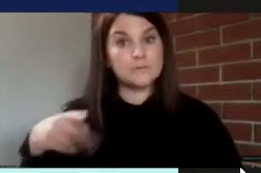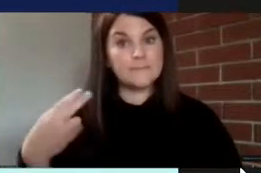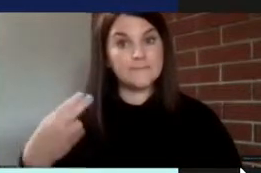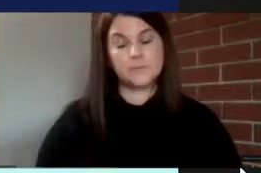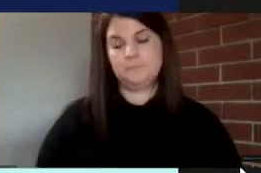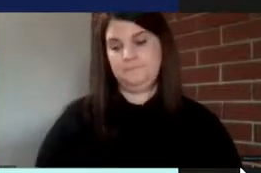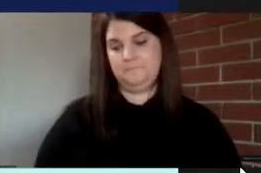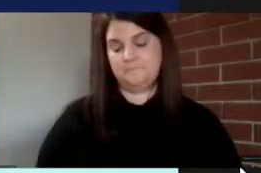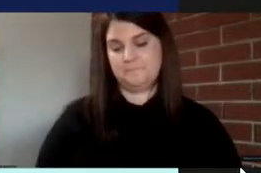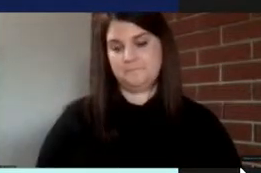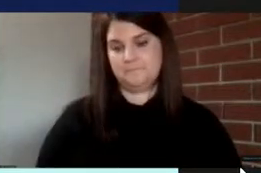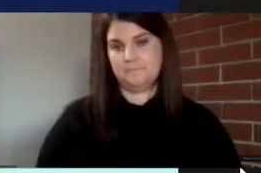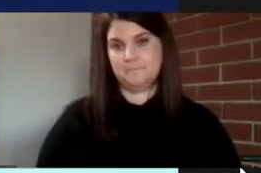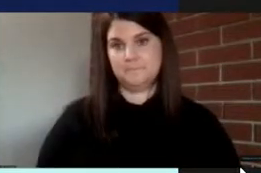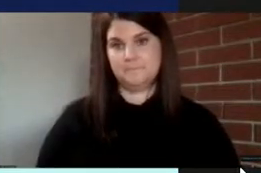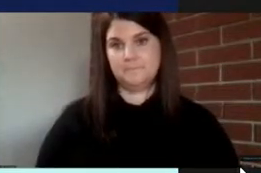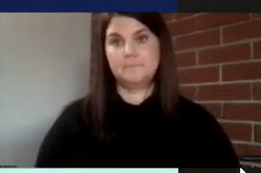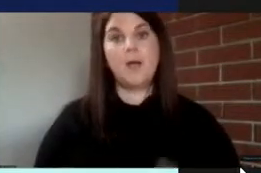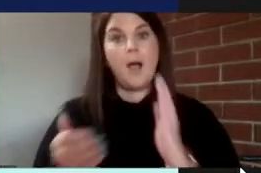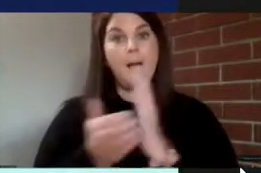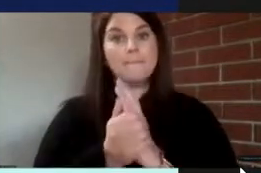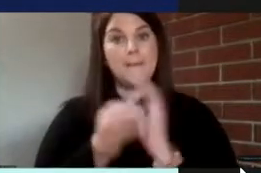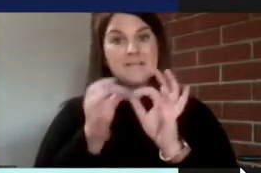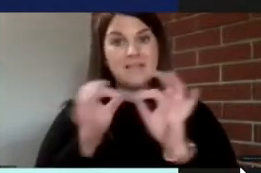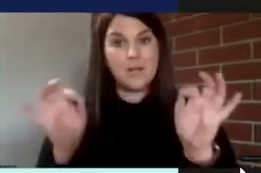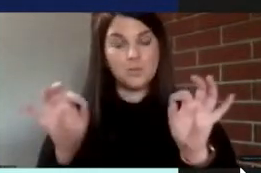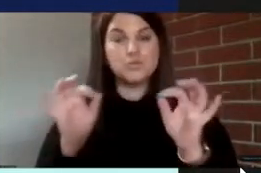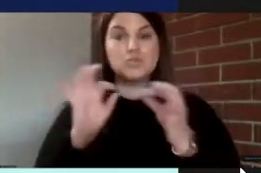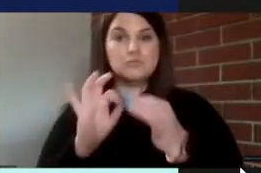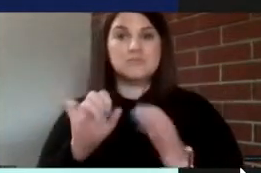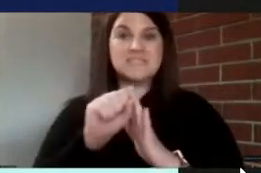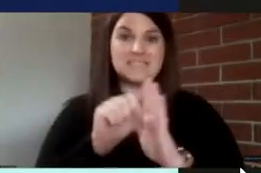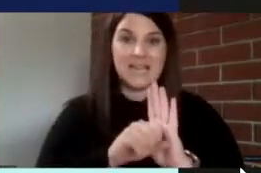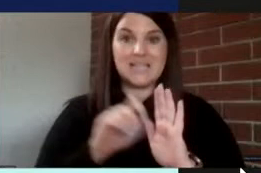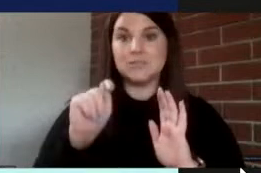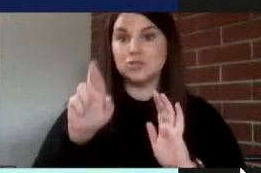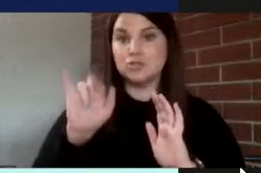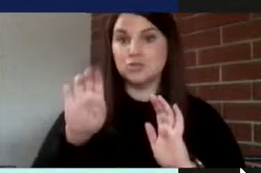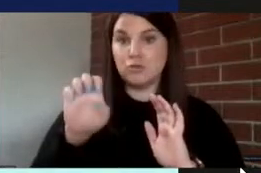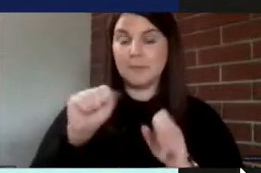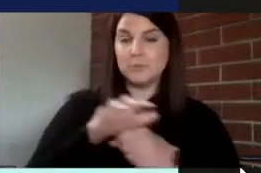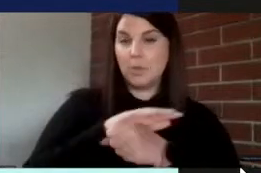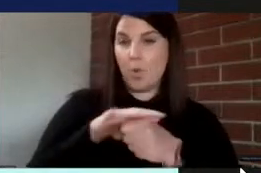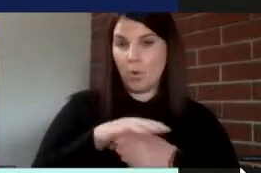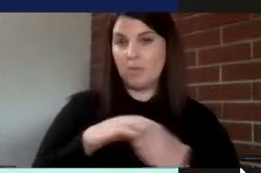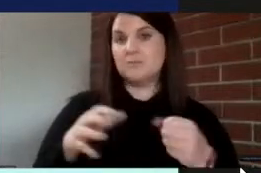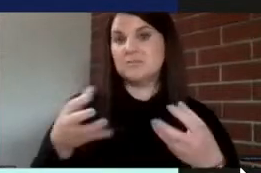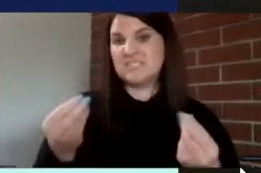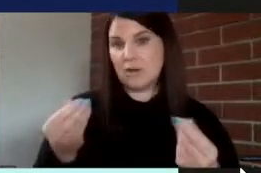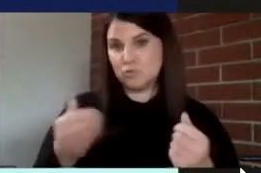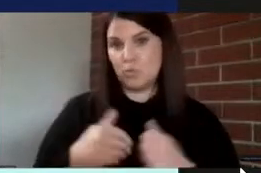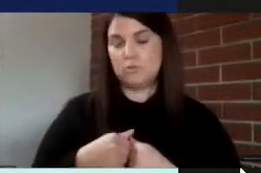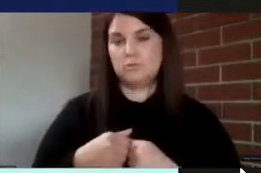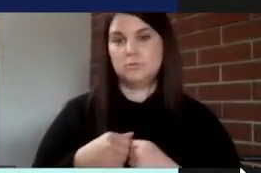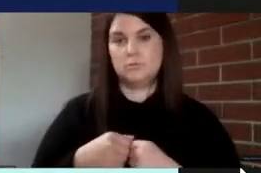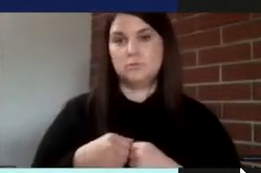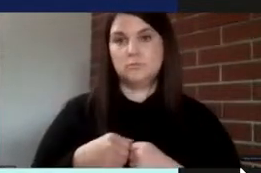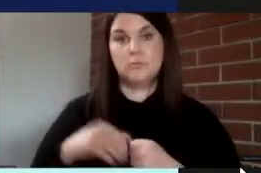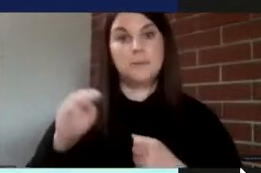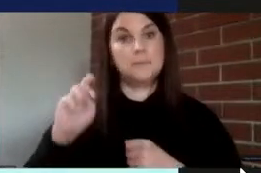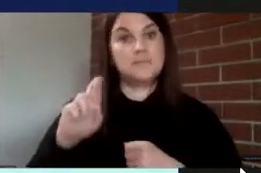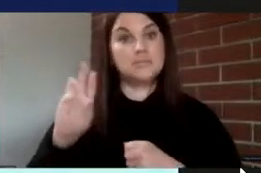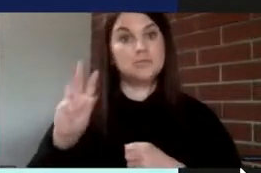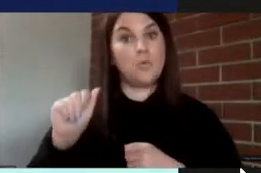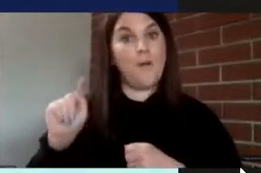A friendly amendment language include along with states, tribes, local jurisdictions, territories, please. Mr.